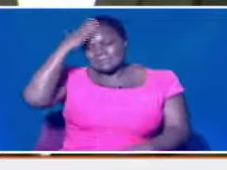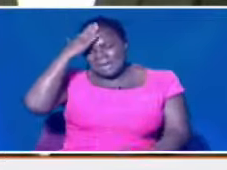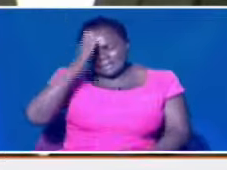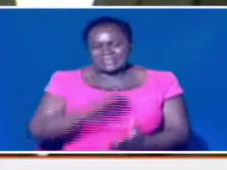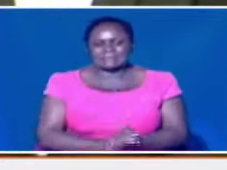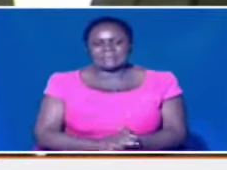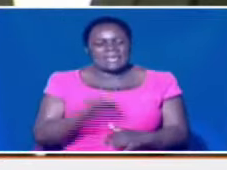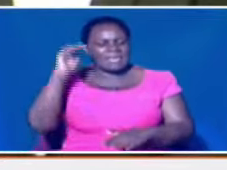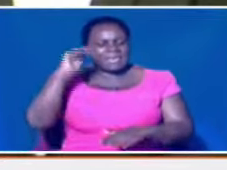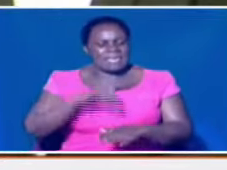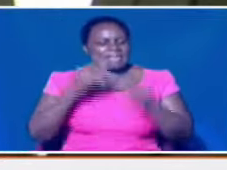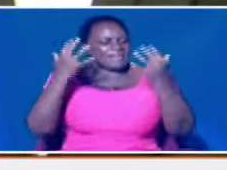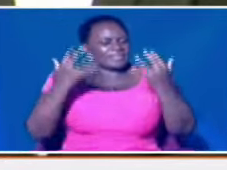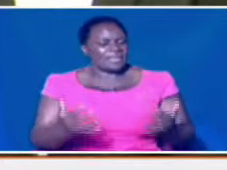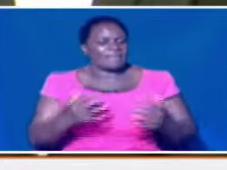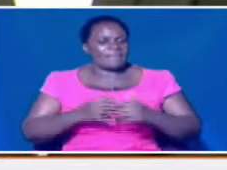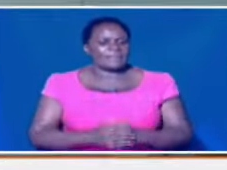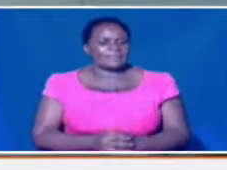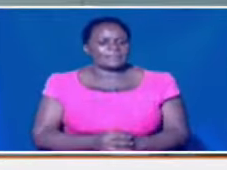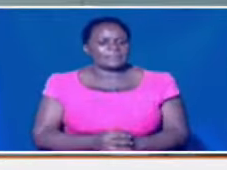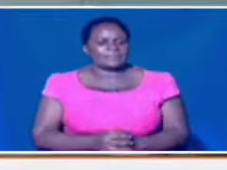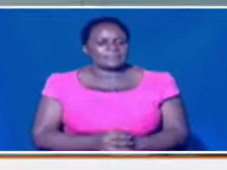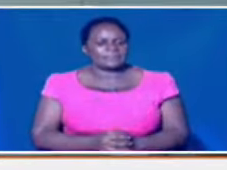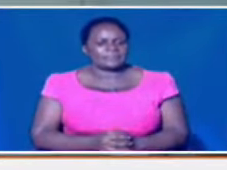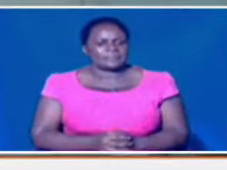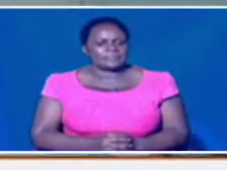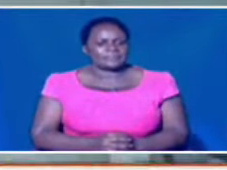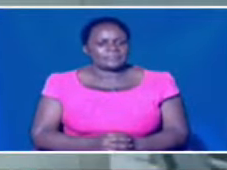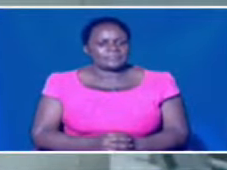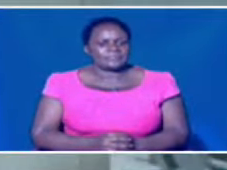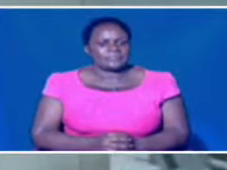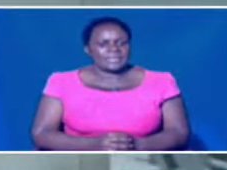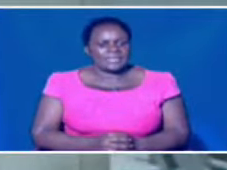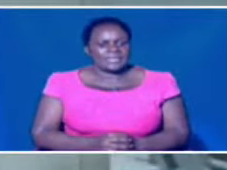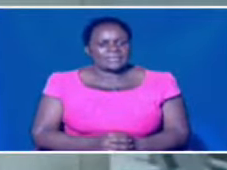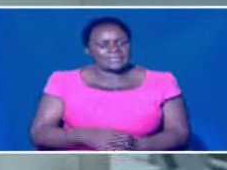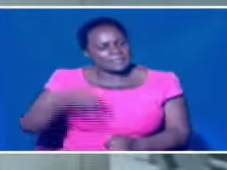consequences are going to be very severe. Meanwhile, Kenyan nurses have been applauded.